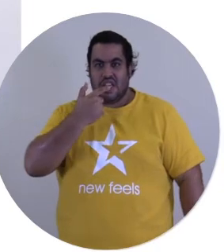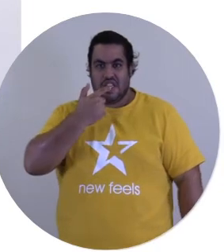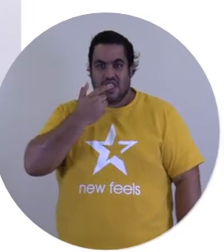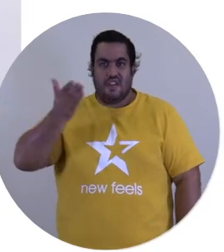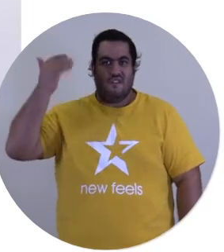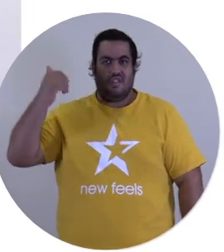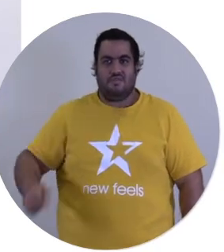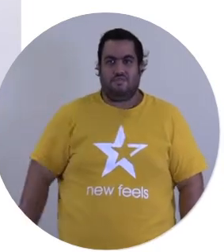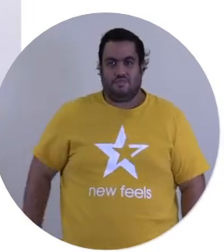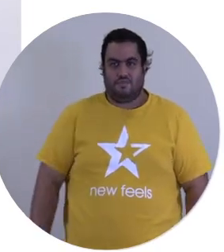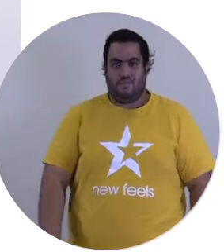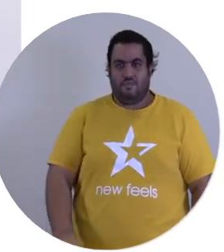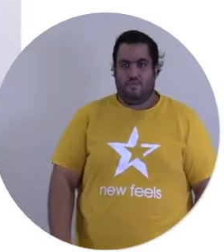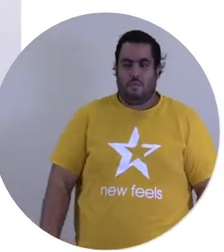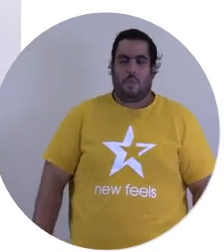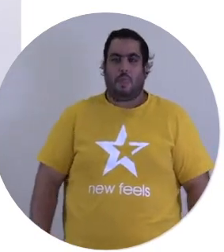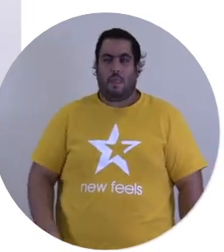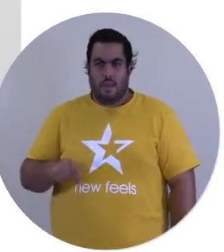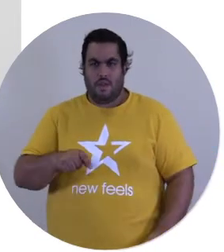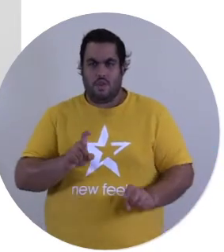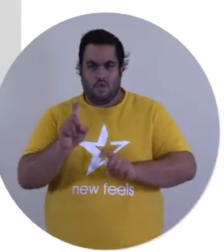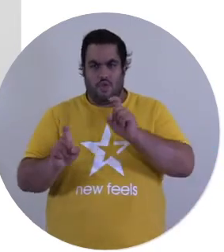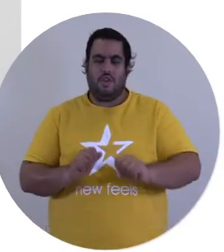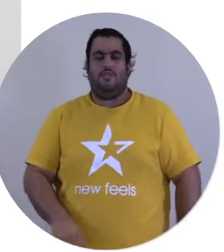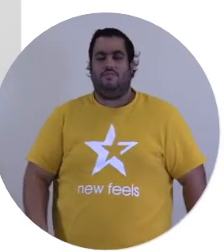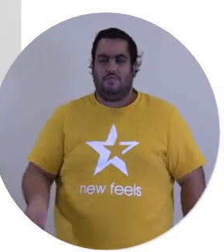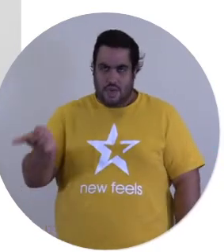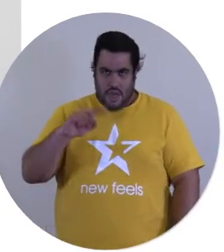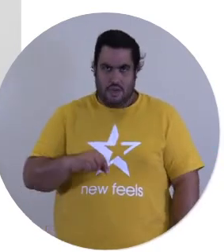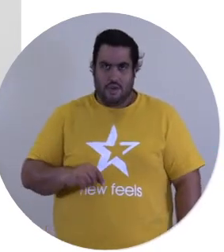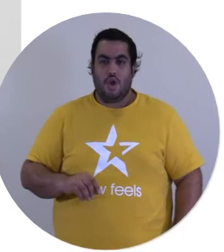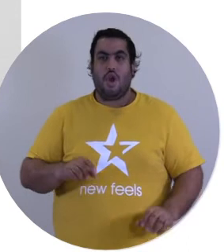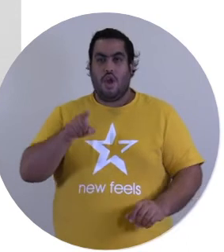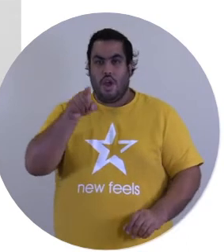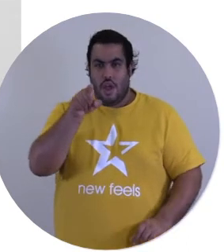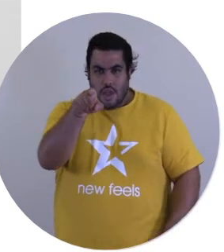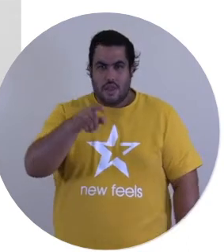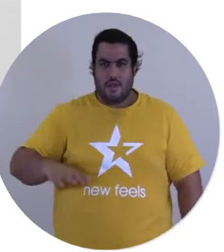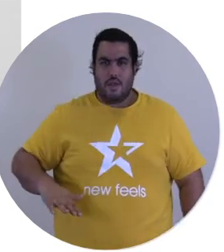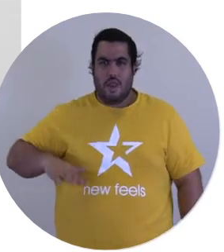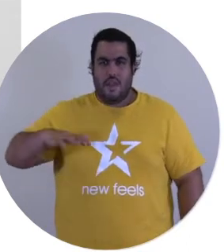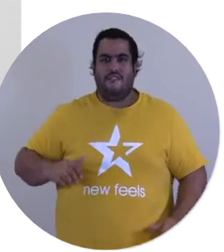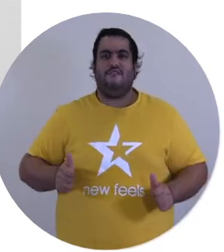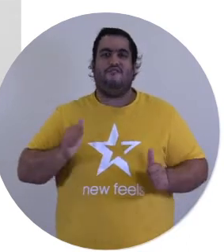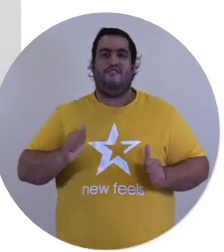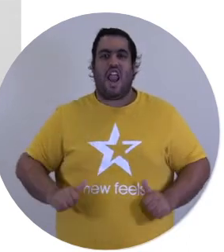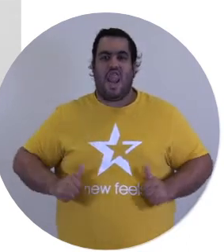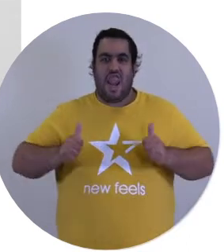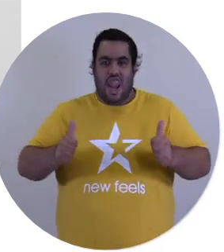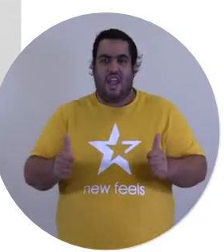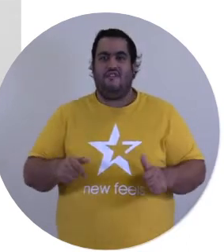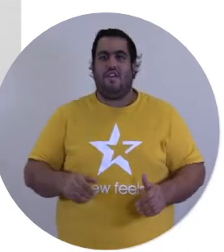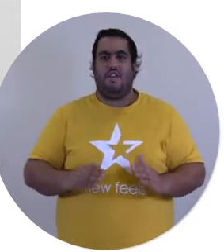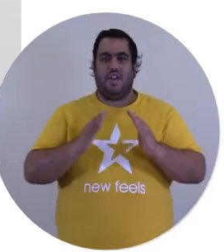If I want to ask you the question again, what are the advantages and disadvantages of living in a city or a